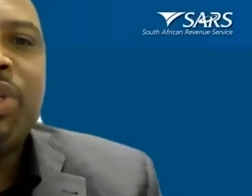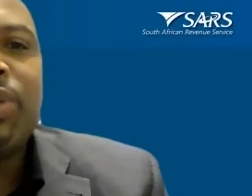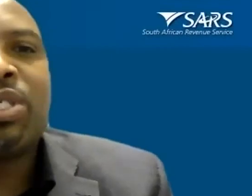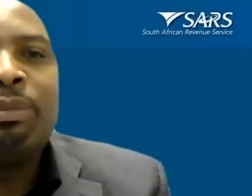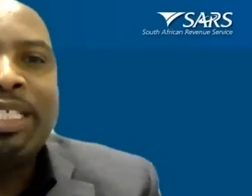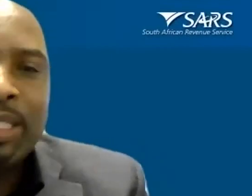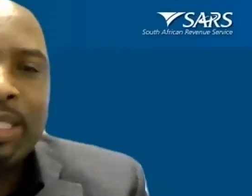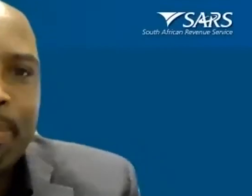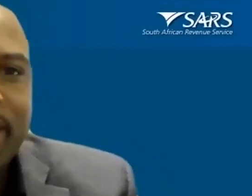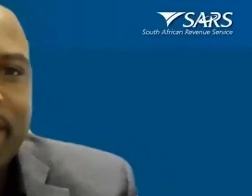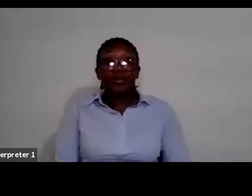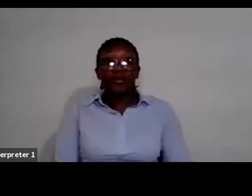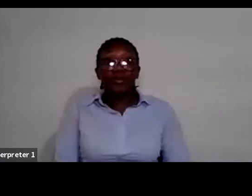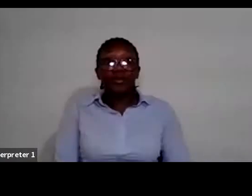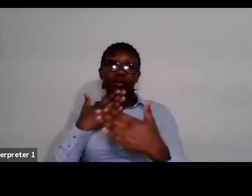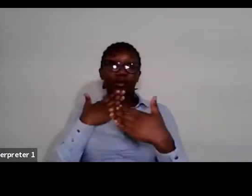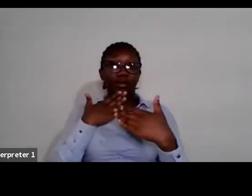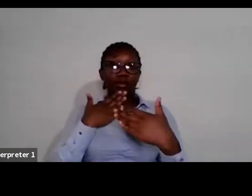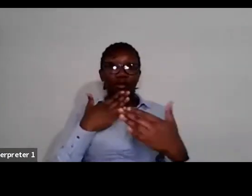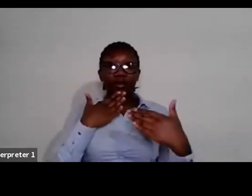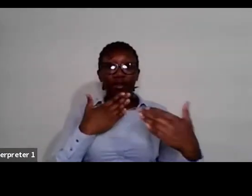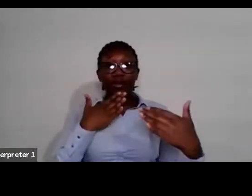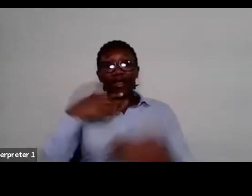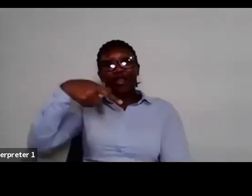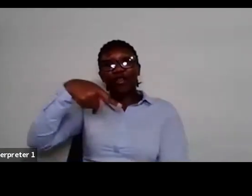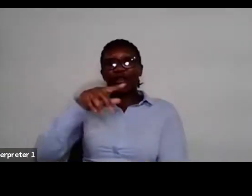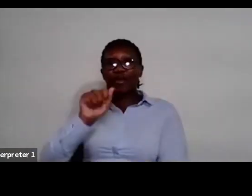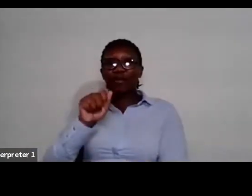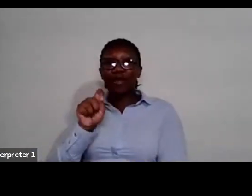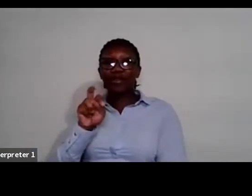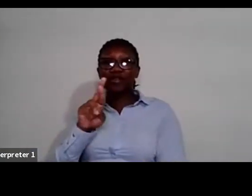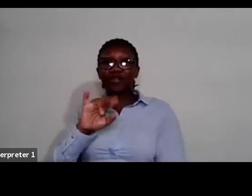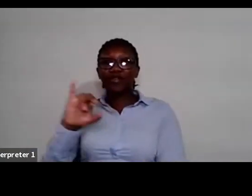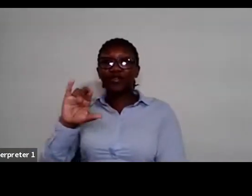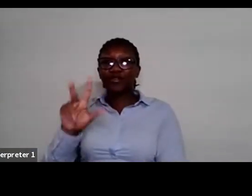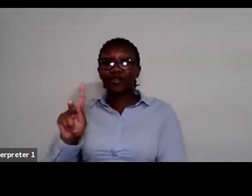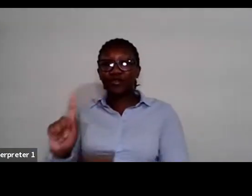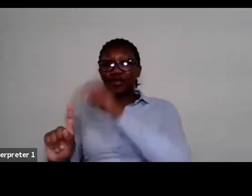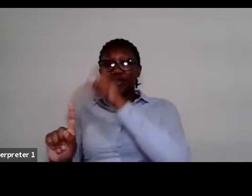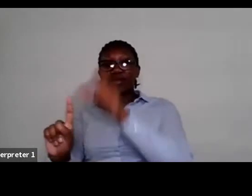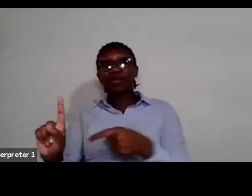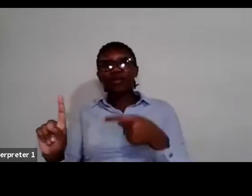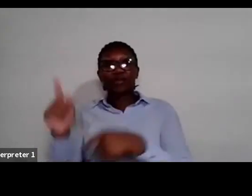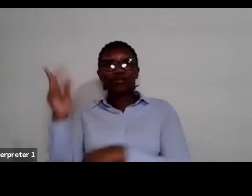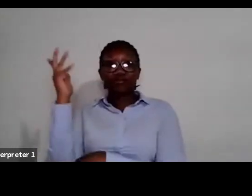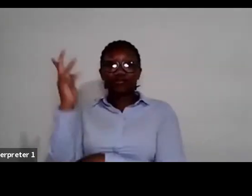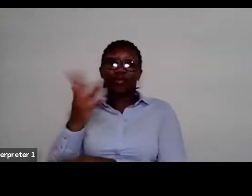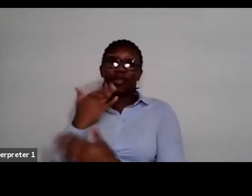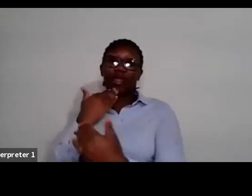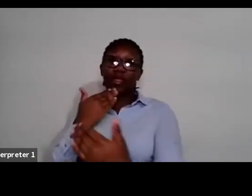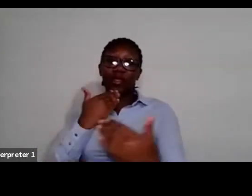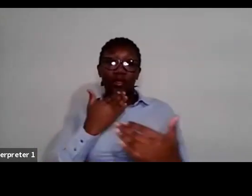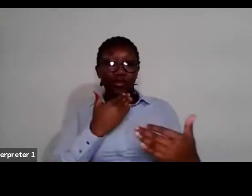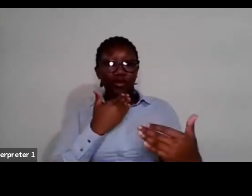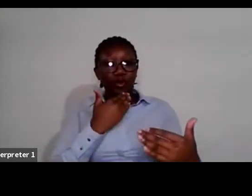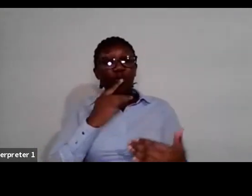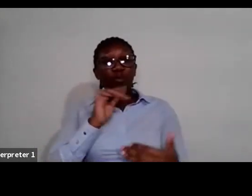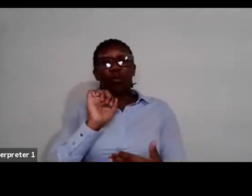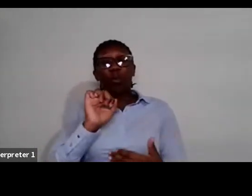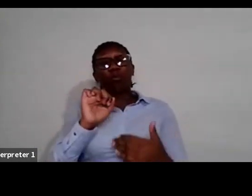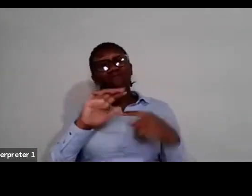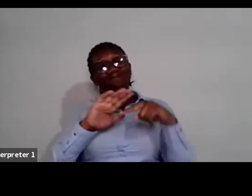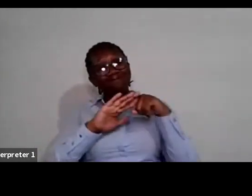Thank you so much, Patrick. Thank you very much, Mr. Moeng, for that comprehensive, detailed